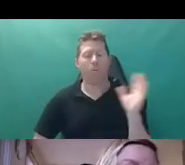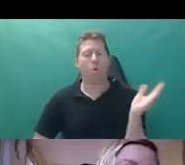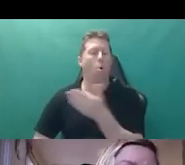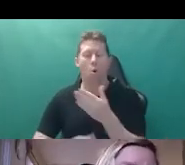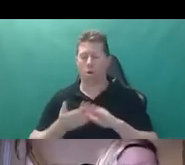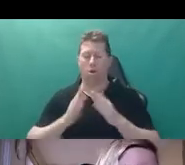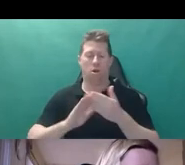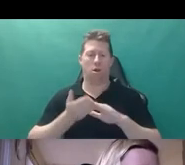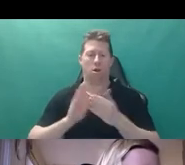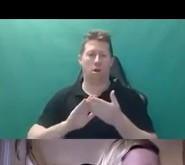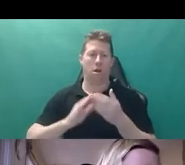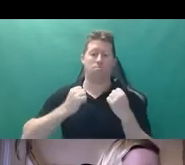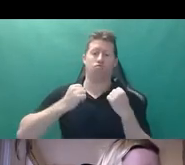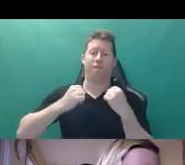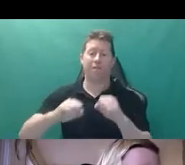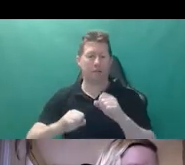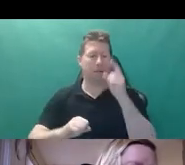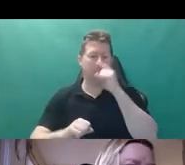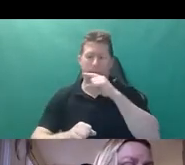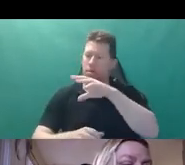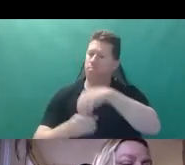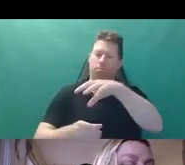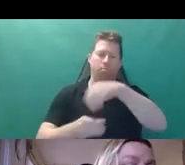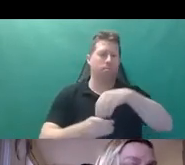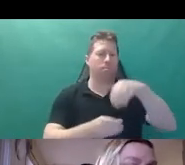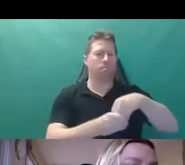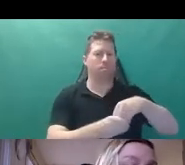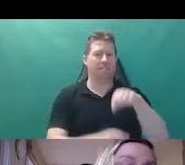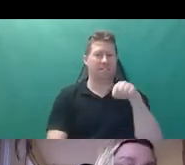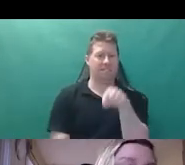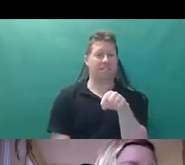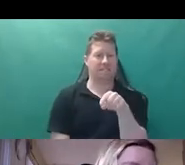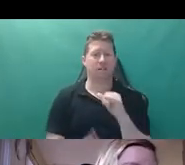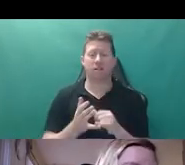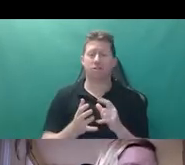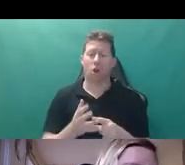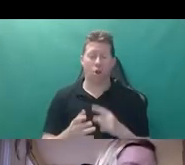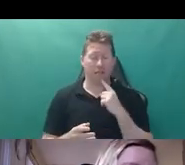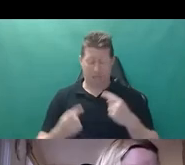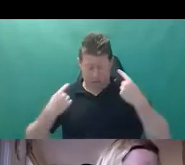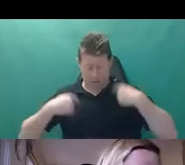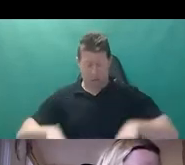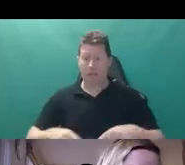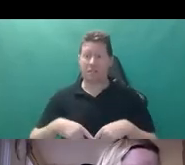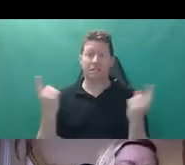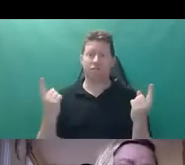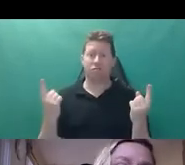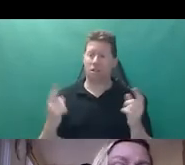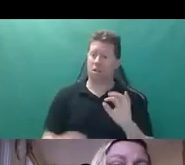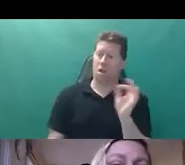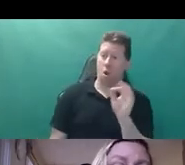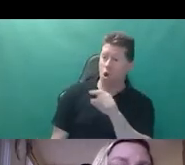preventing the inclusion of people with a disability. So their argument was it wasn't their bodily difference that was causing the exclusion,